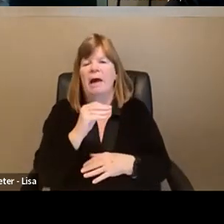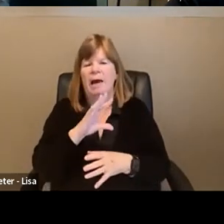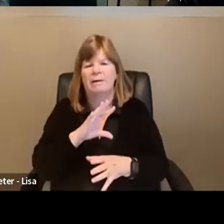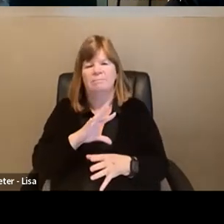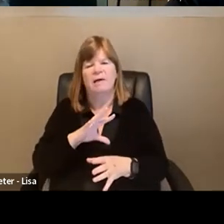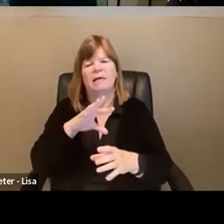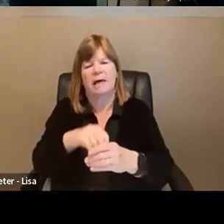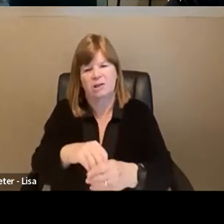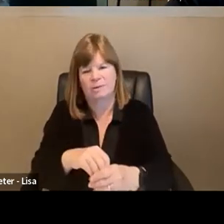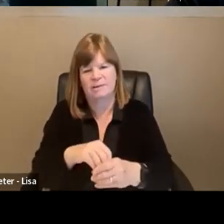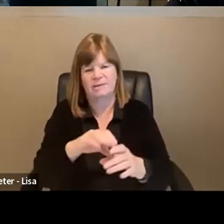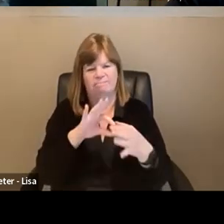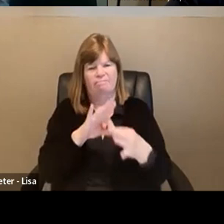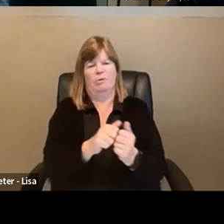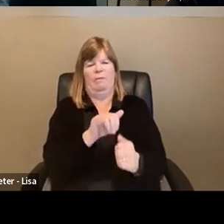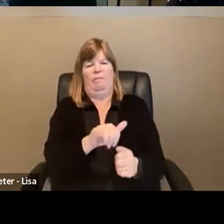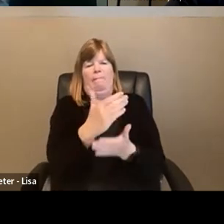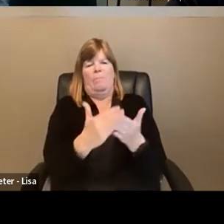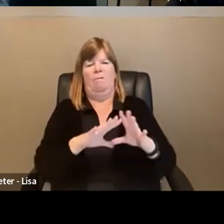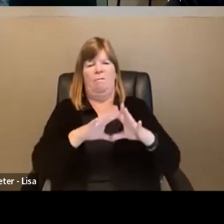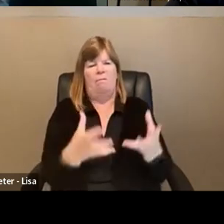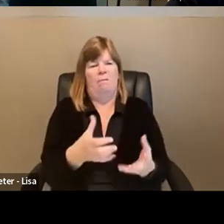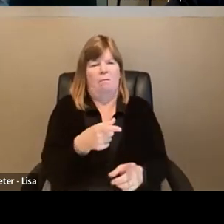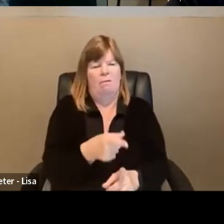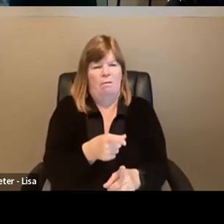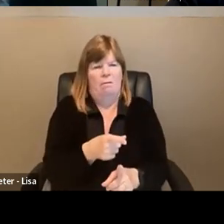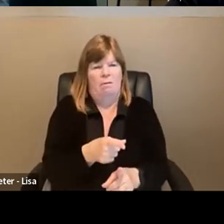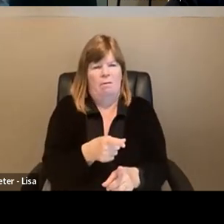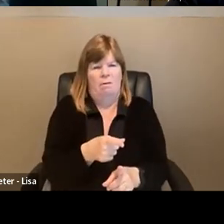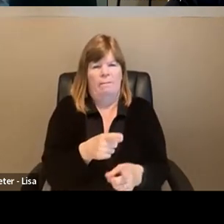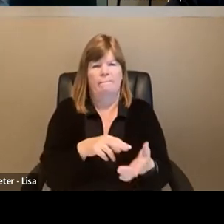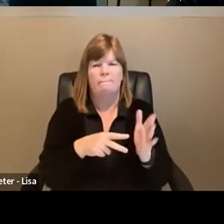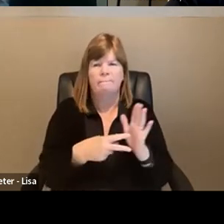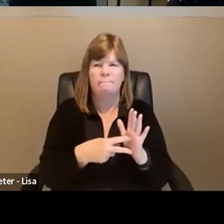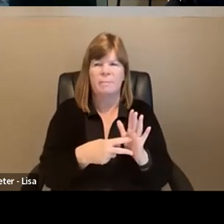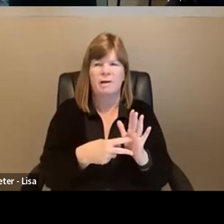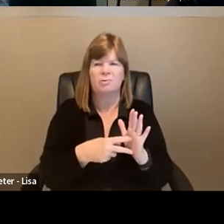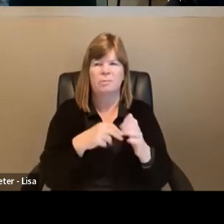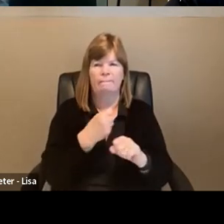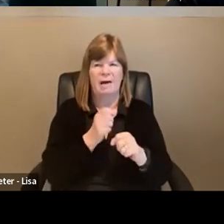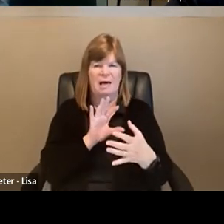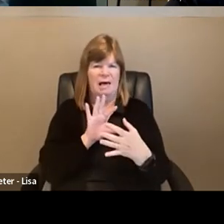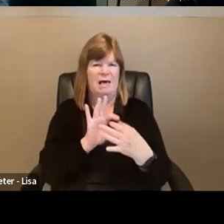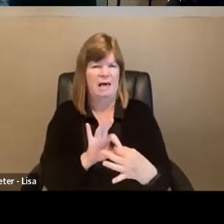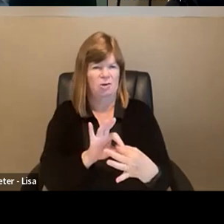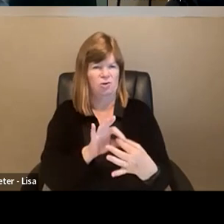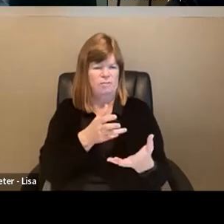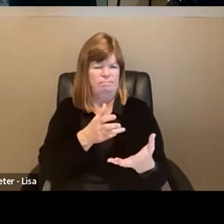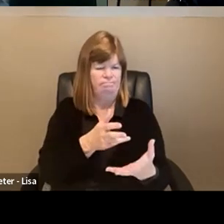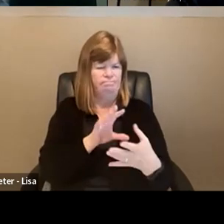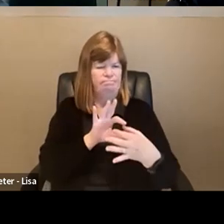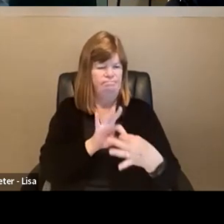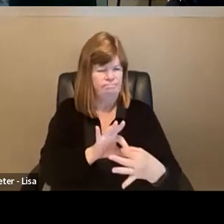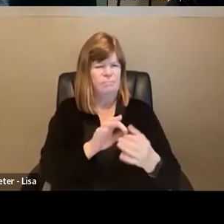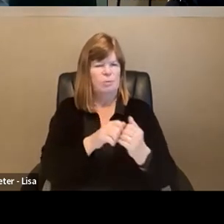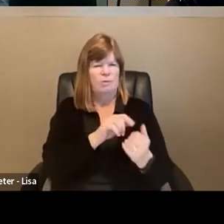comes in that piece. And so to make a connection with our students and have